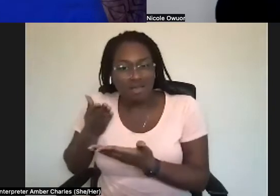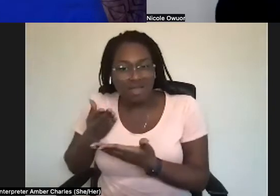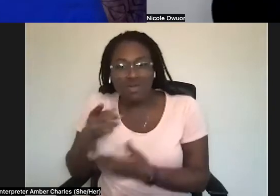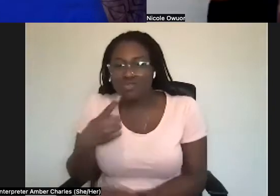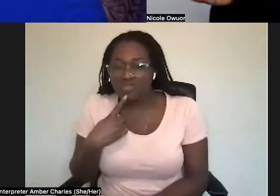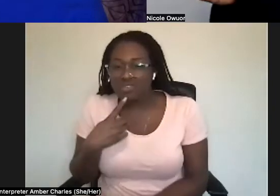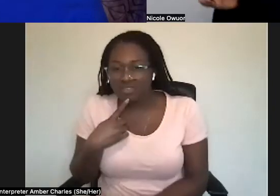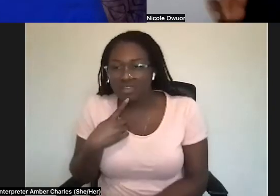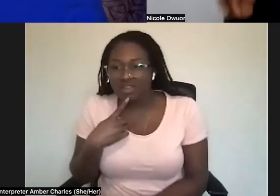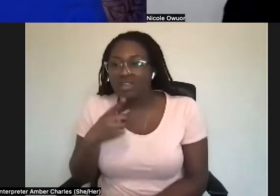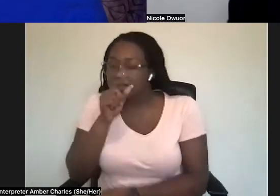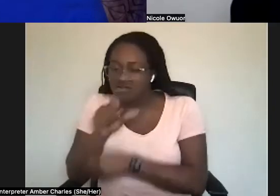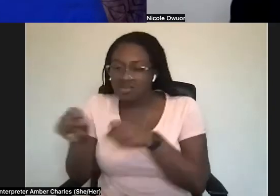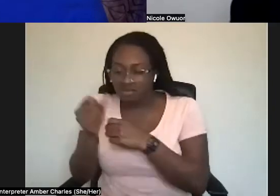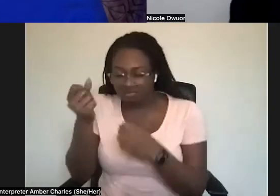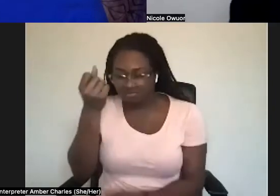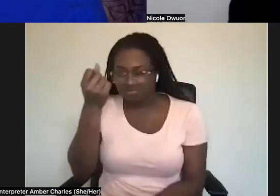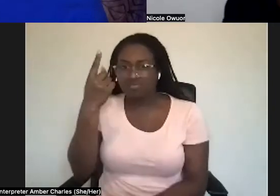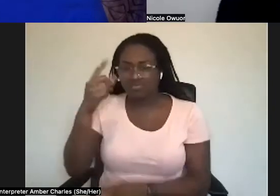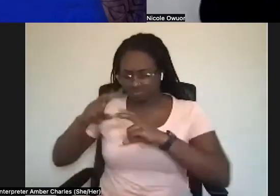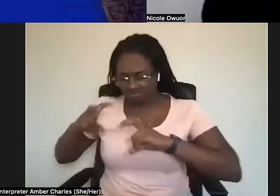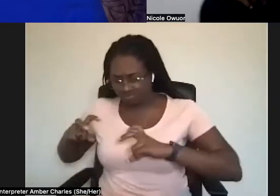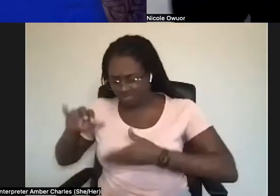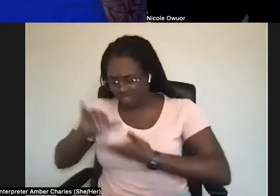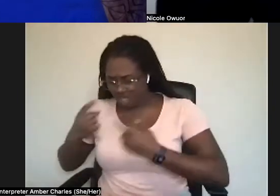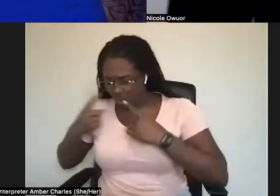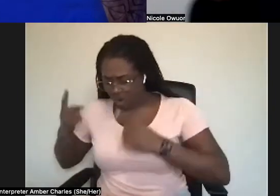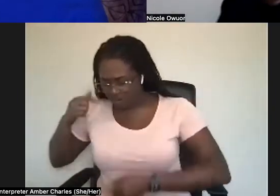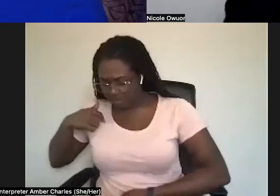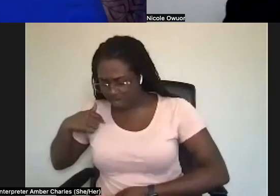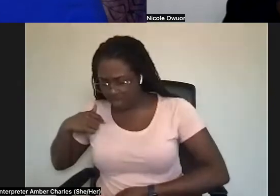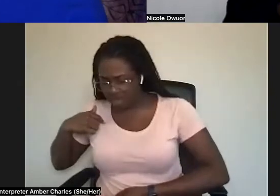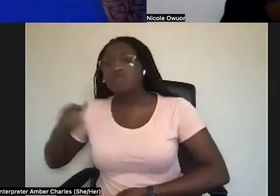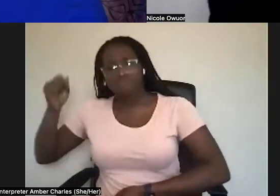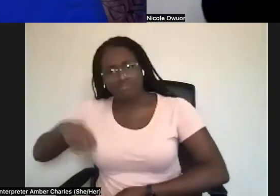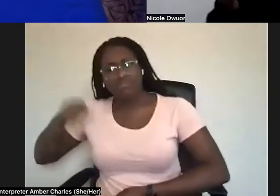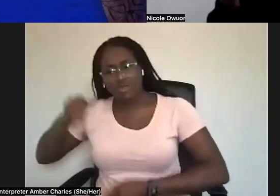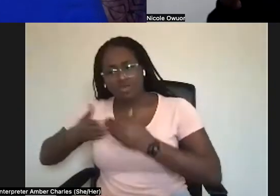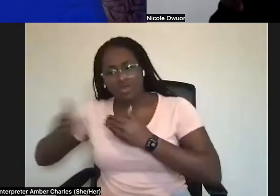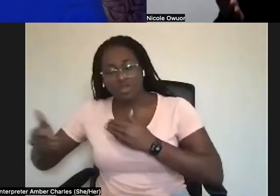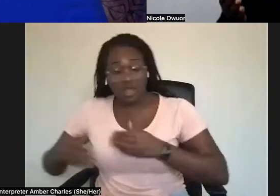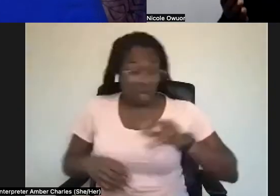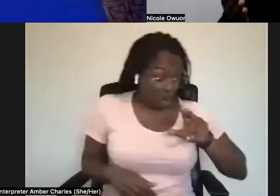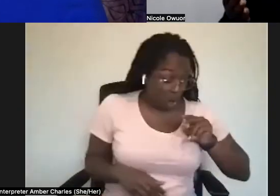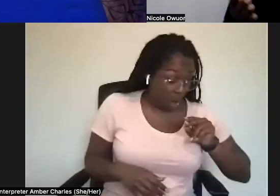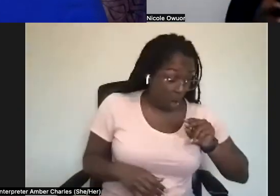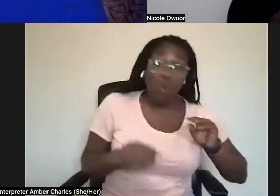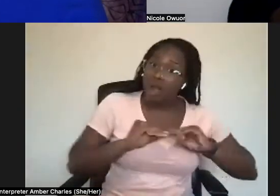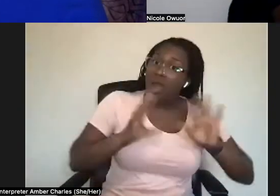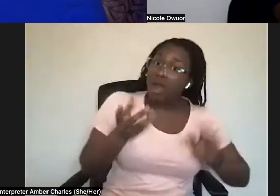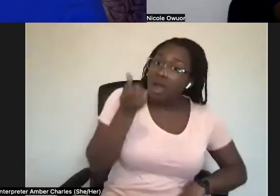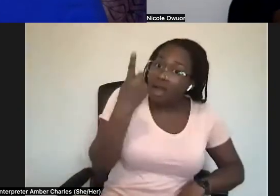to actually assess, does this work for me? Yes, proceed. No, you still have clarity.